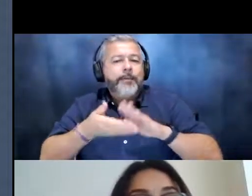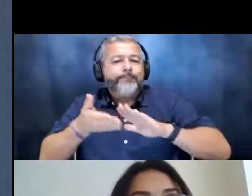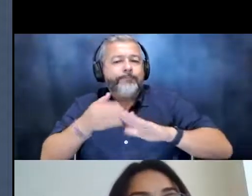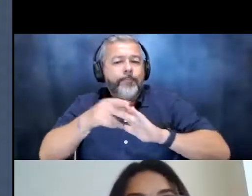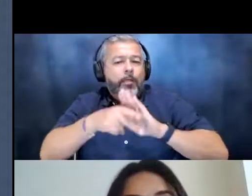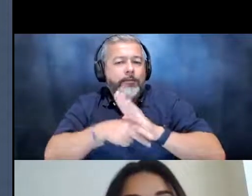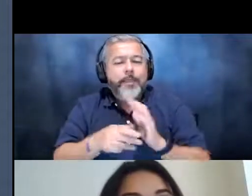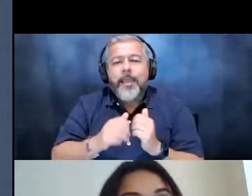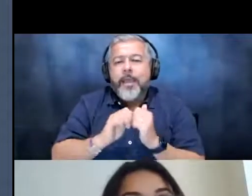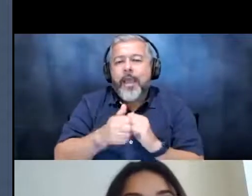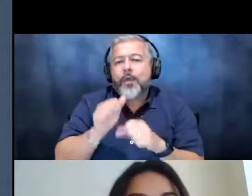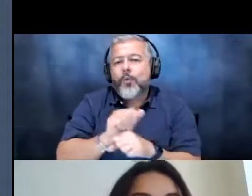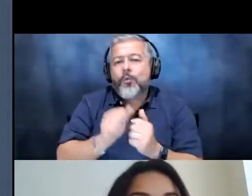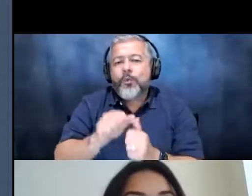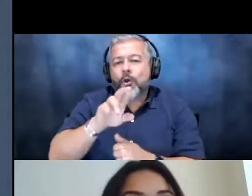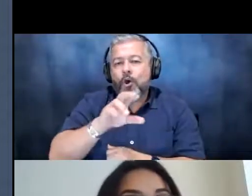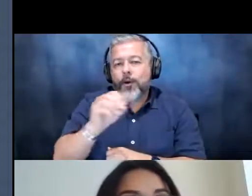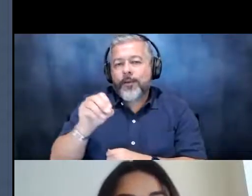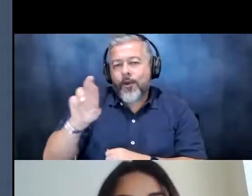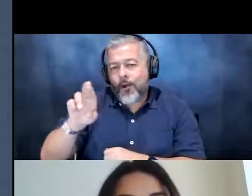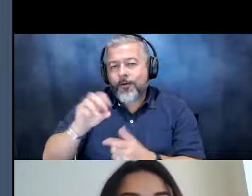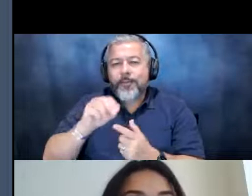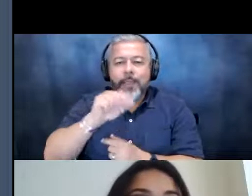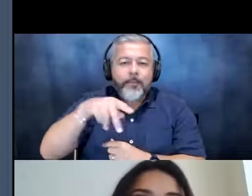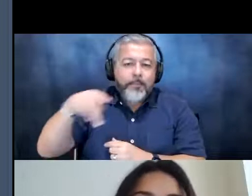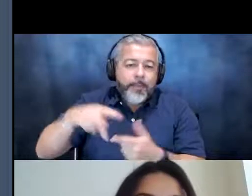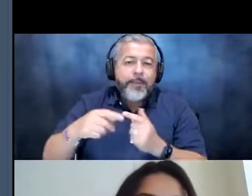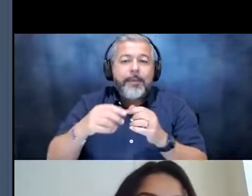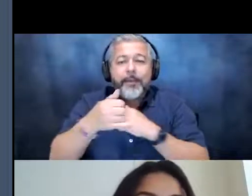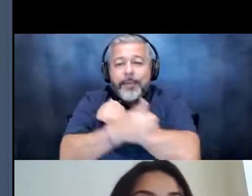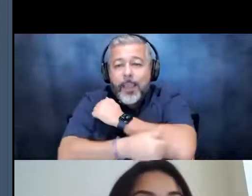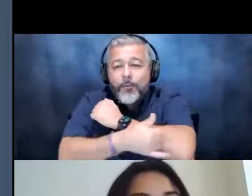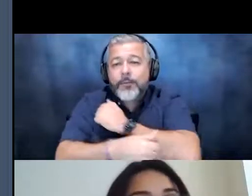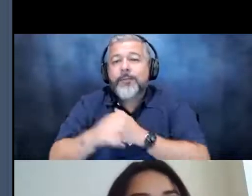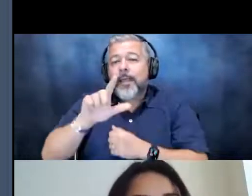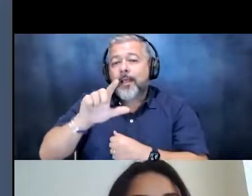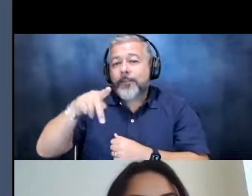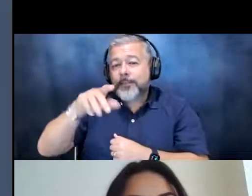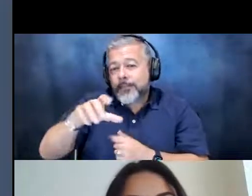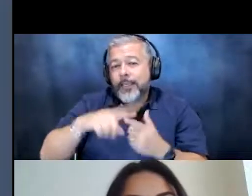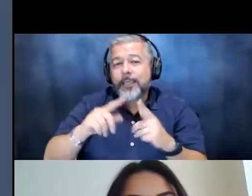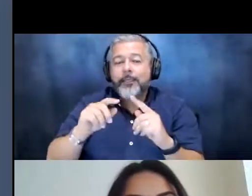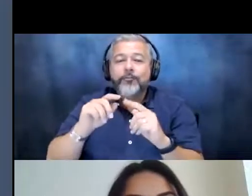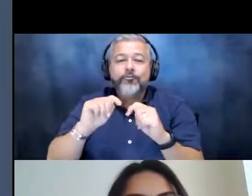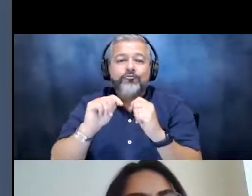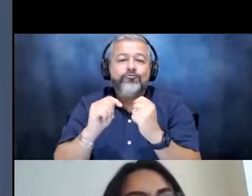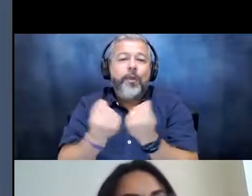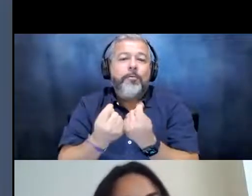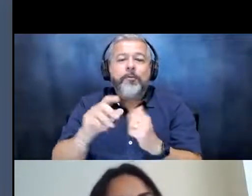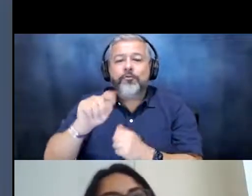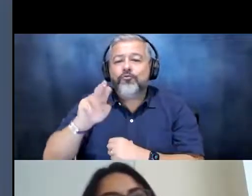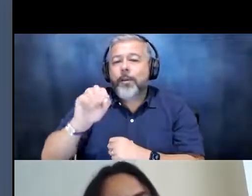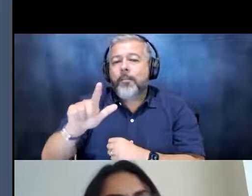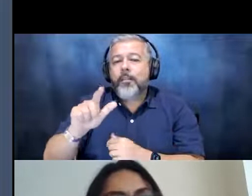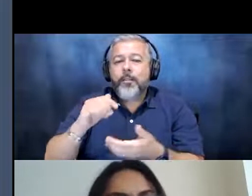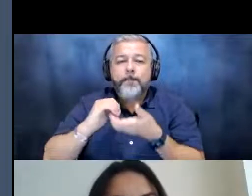work with the R&Rs, the APPs, the counties, the local planning councils, and our tribal partners? And we want to